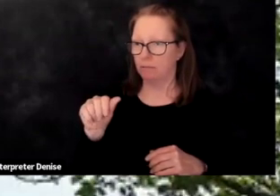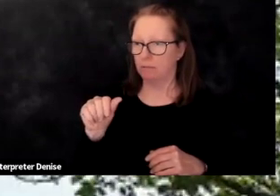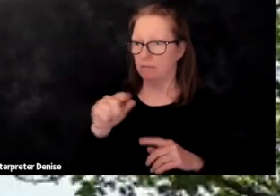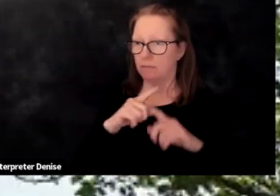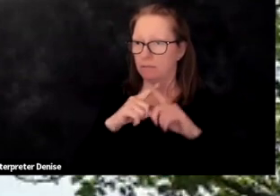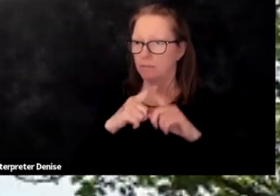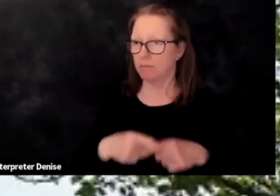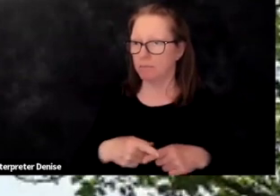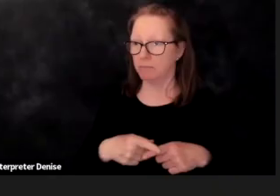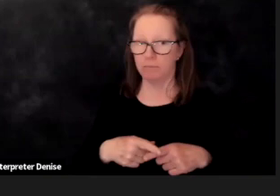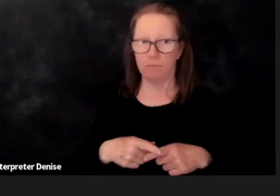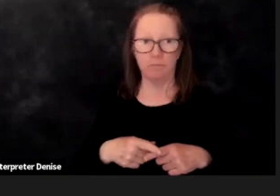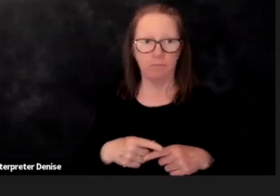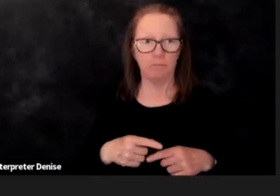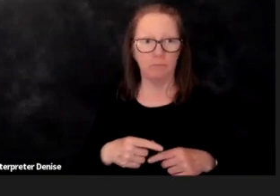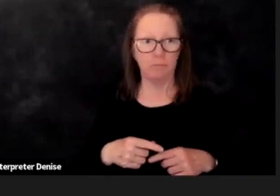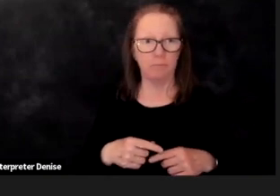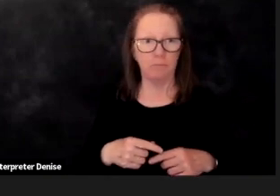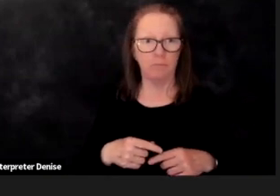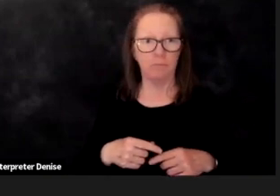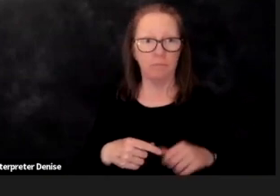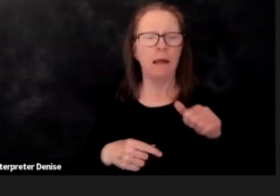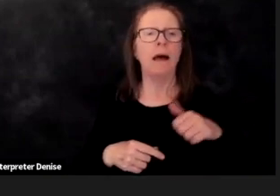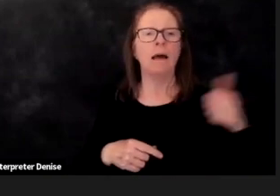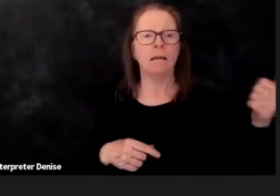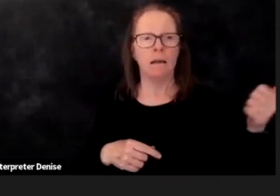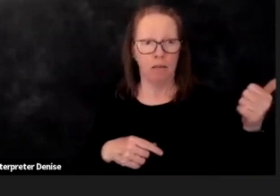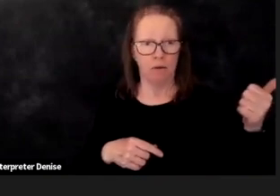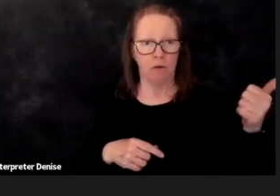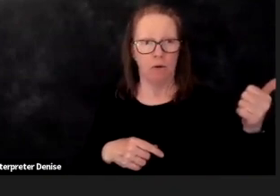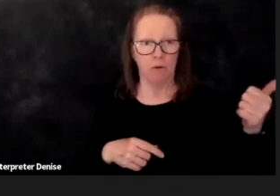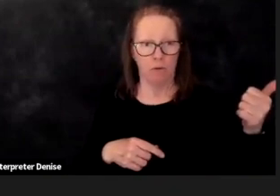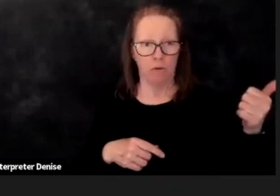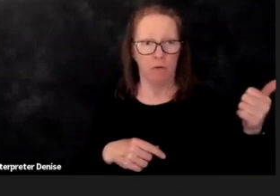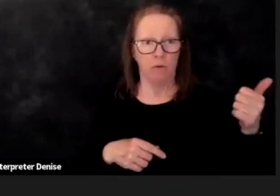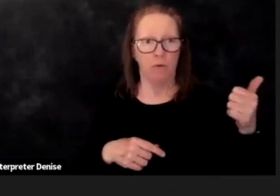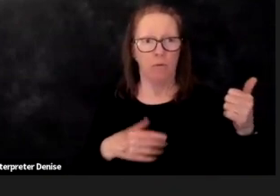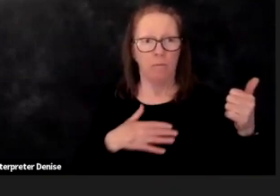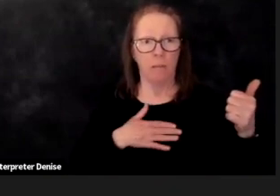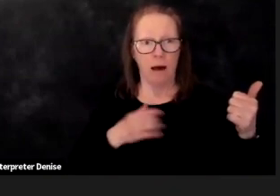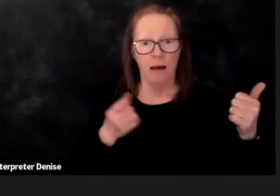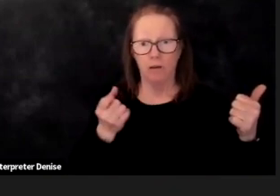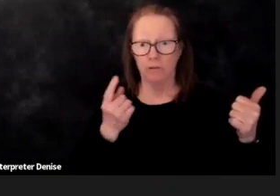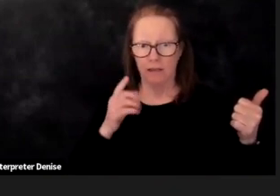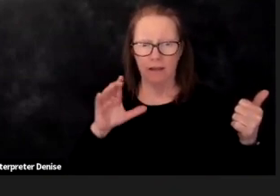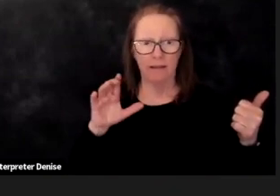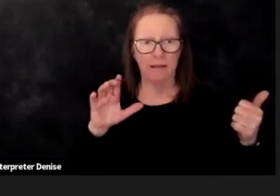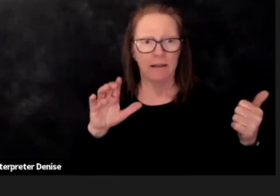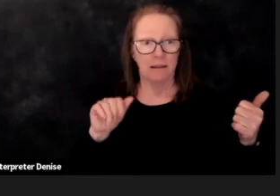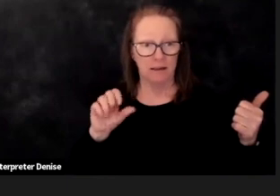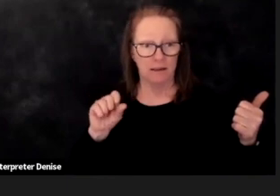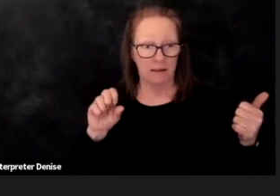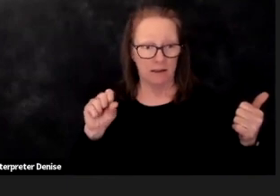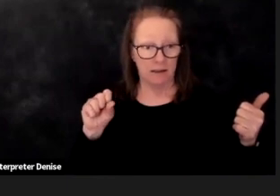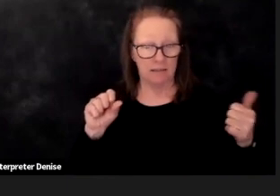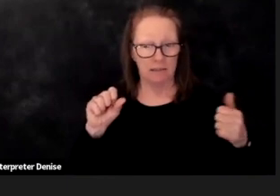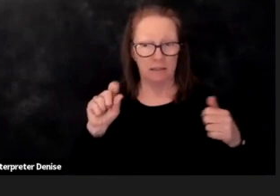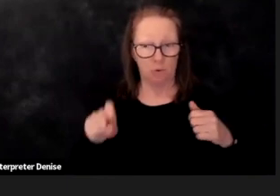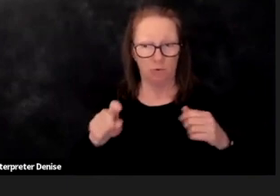Yep. Another thing, so it's my understanding that the cast is supposed to get fixed every 10 years, correct?